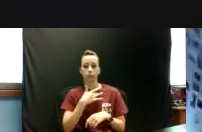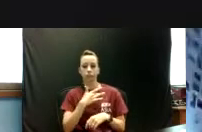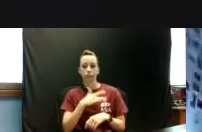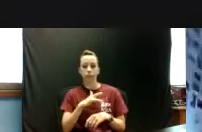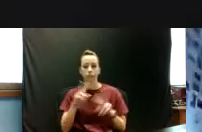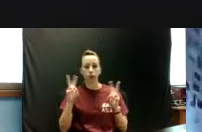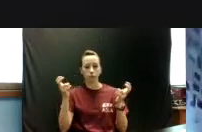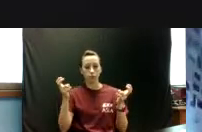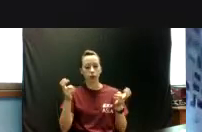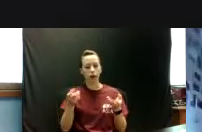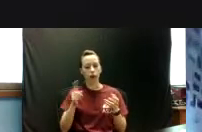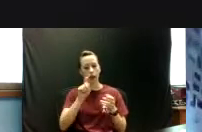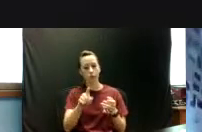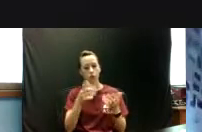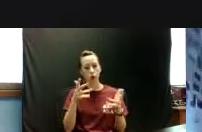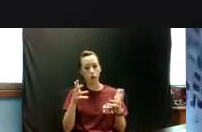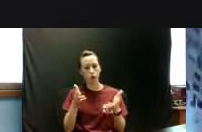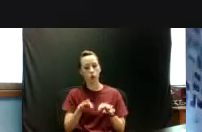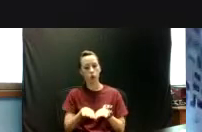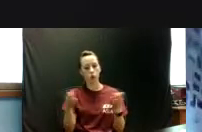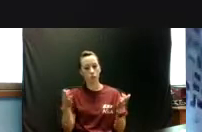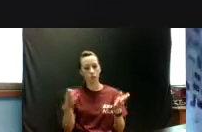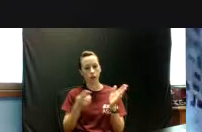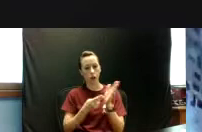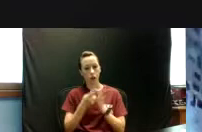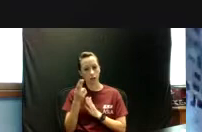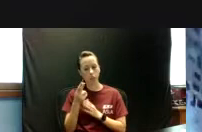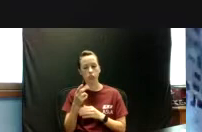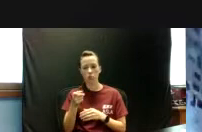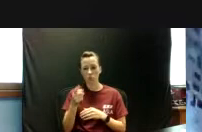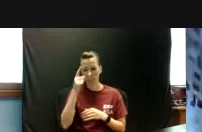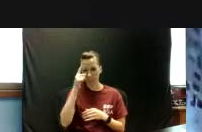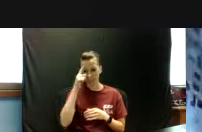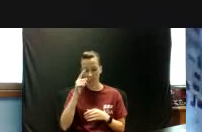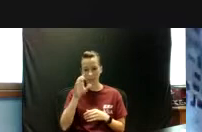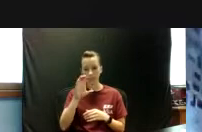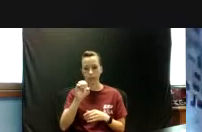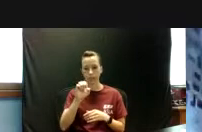but are cell phones helping or hurting our